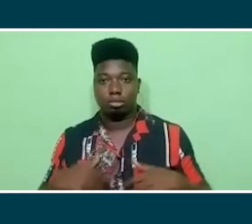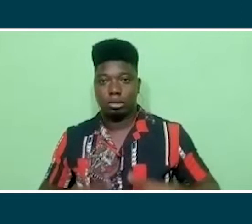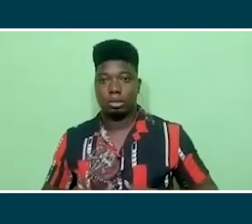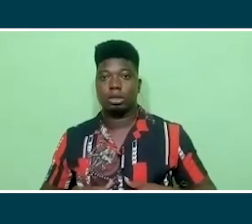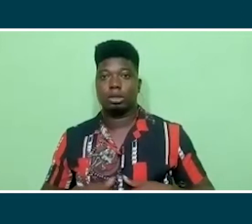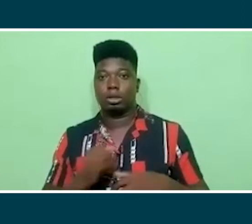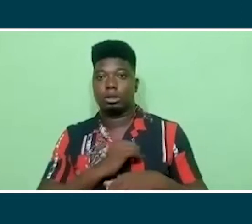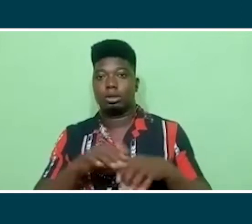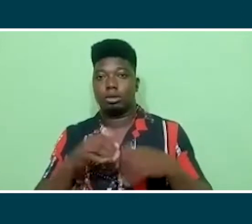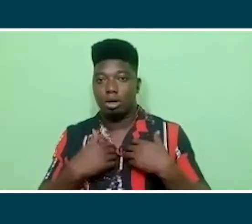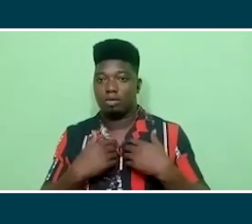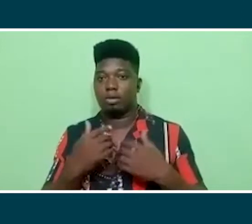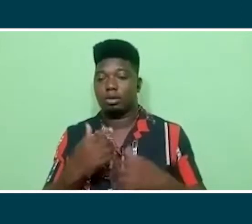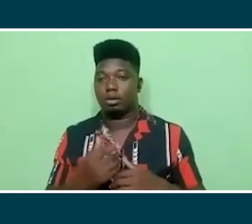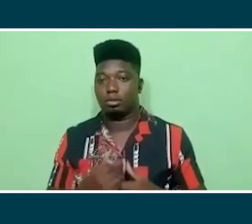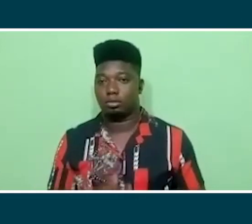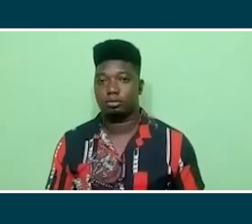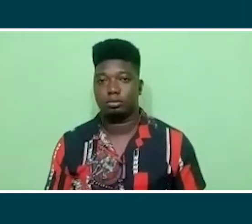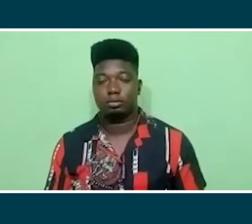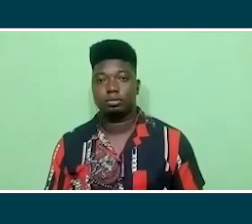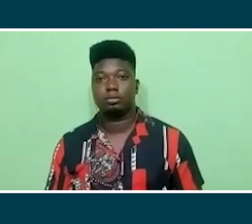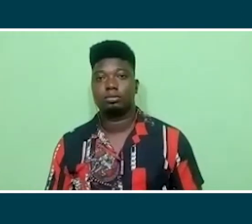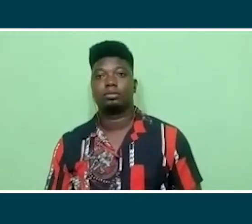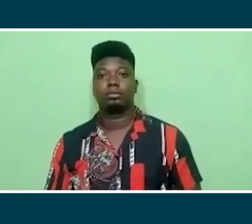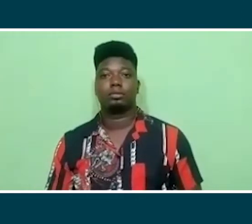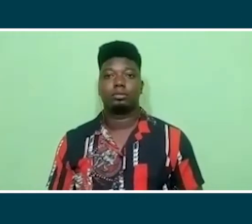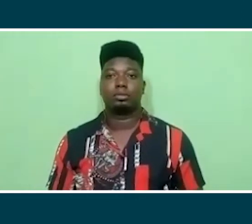They should say something. Who am I to police these kids' behavior? I'm